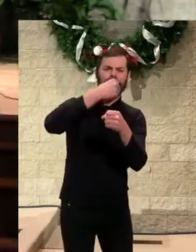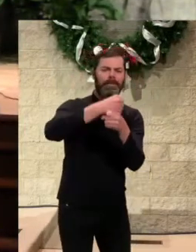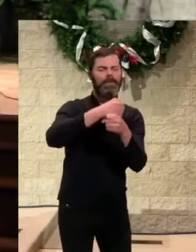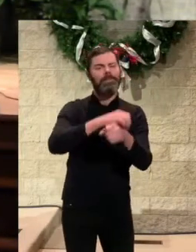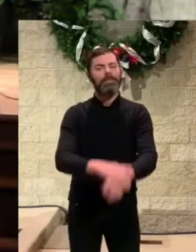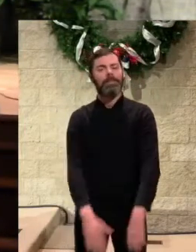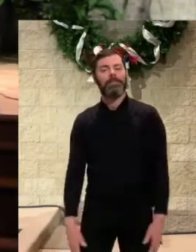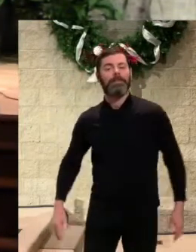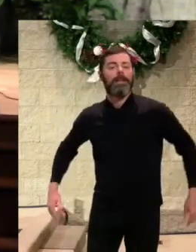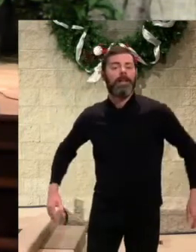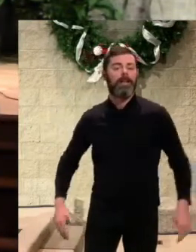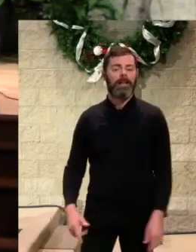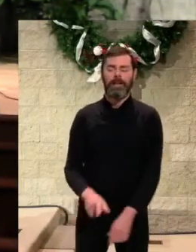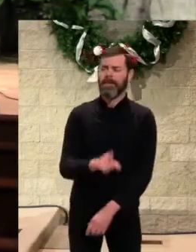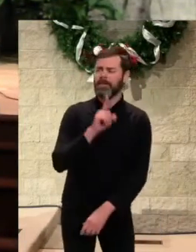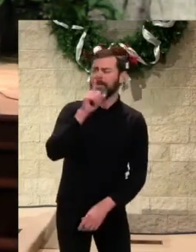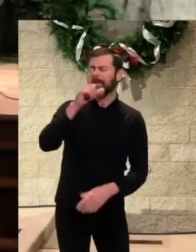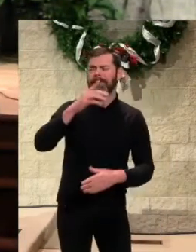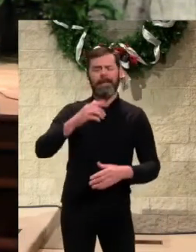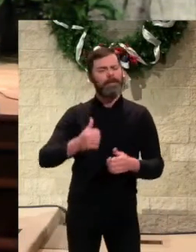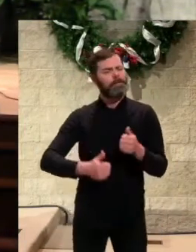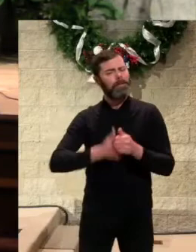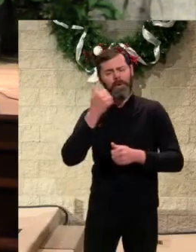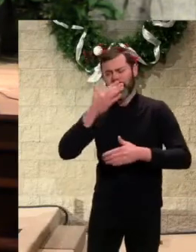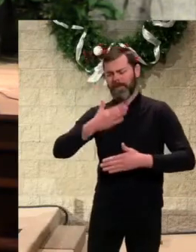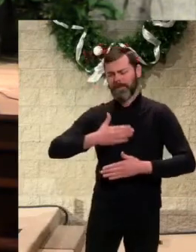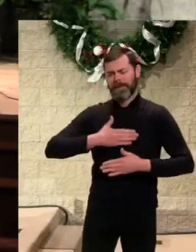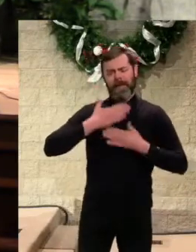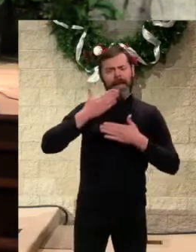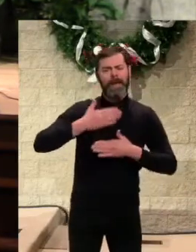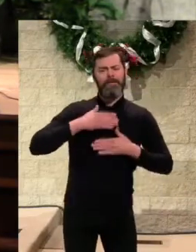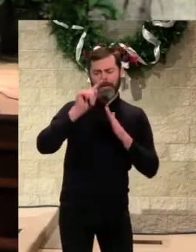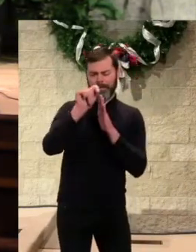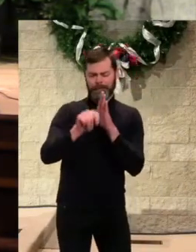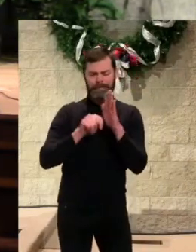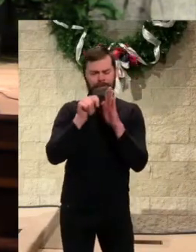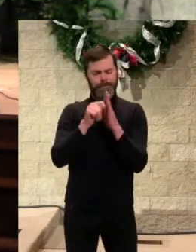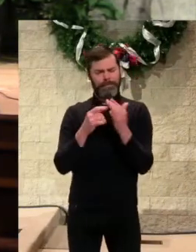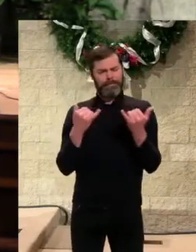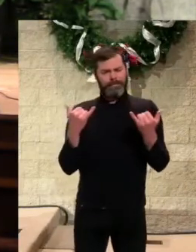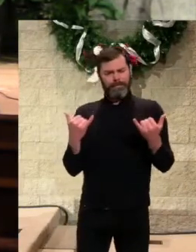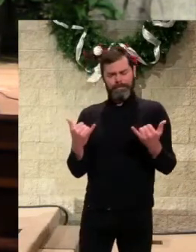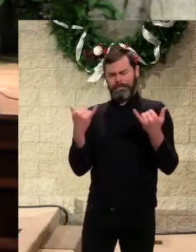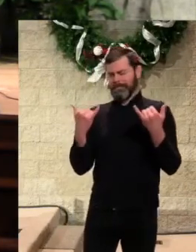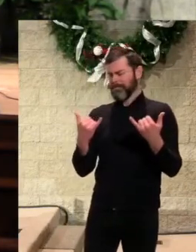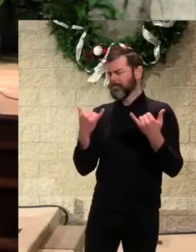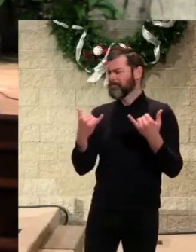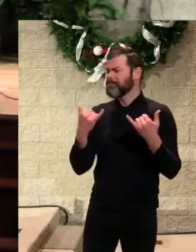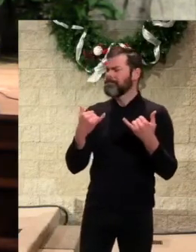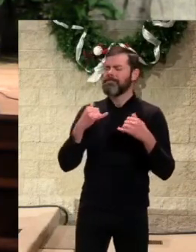year. It's the happiest season of